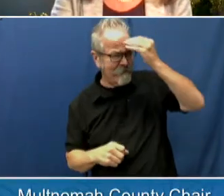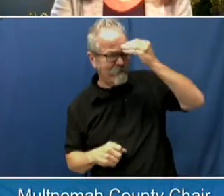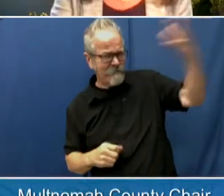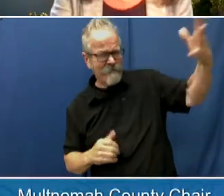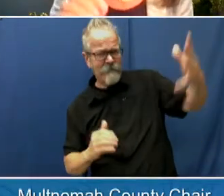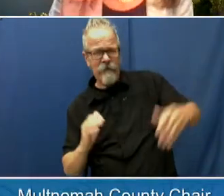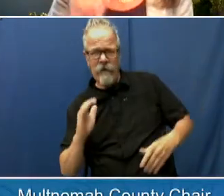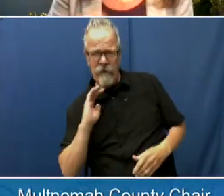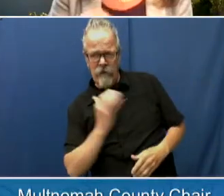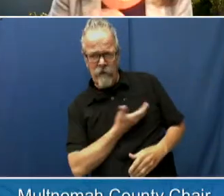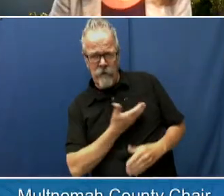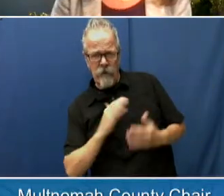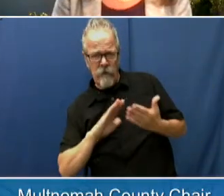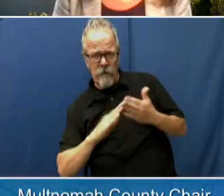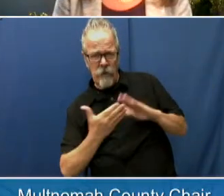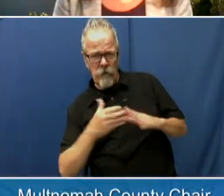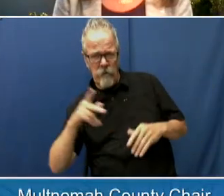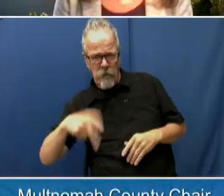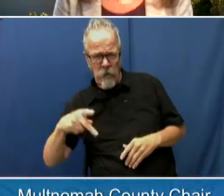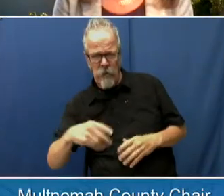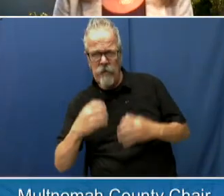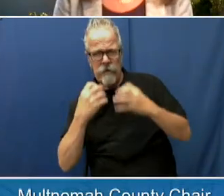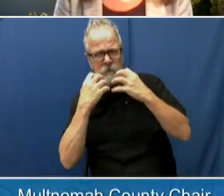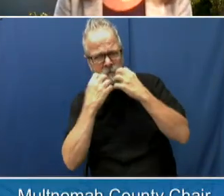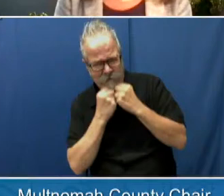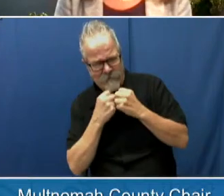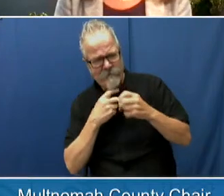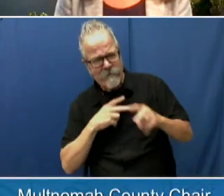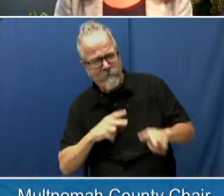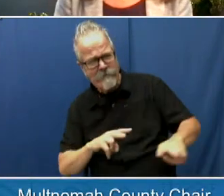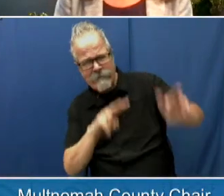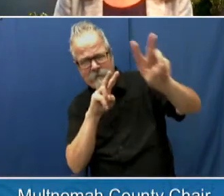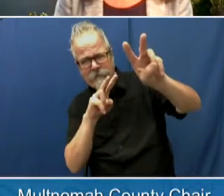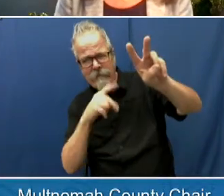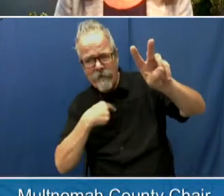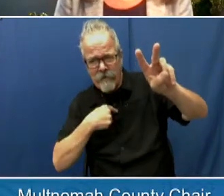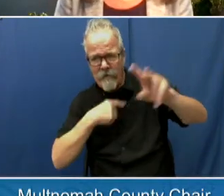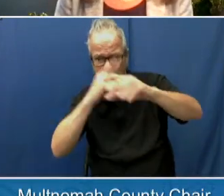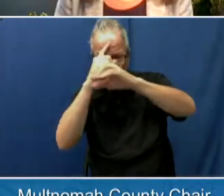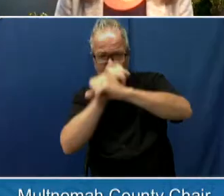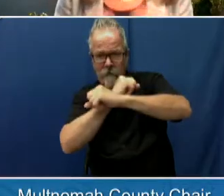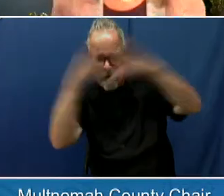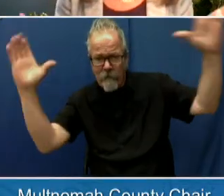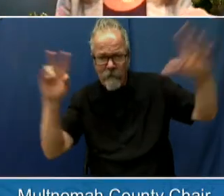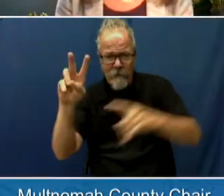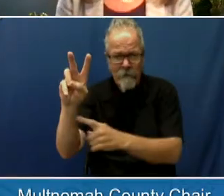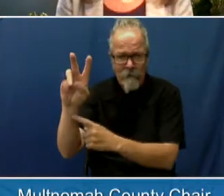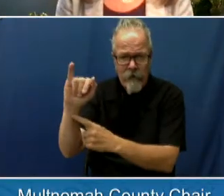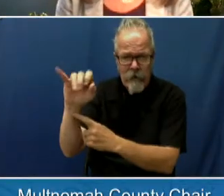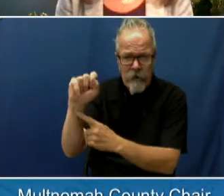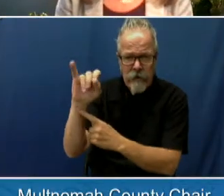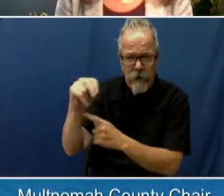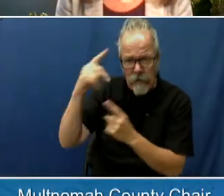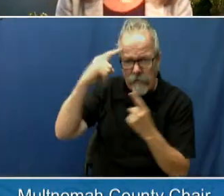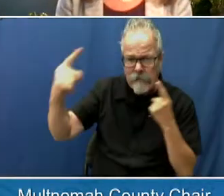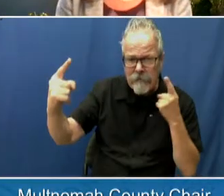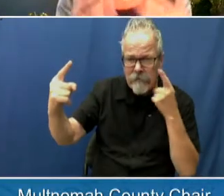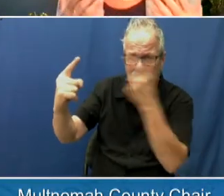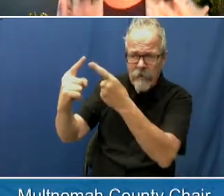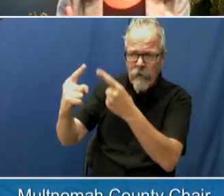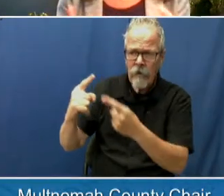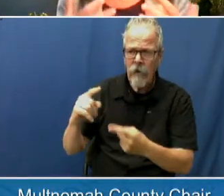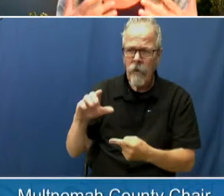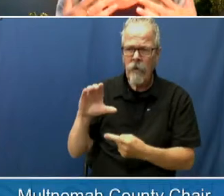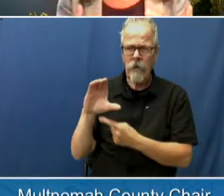to and the vision that we are choosing to work toward. The pandemic revealed the countless inequities